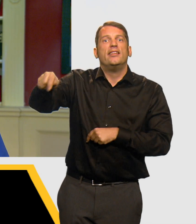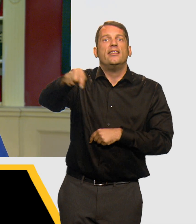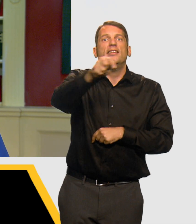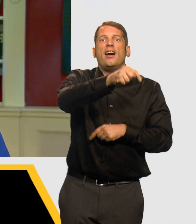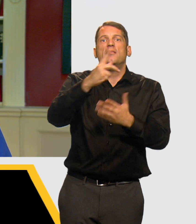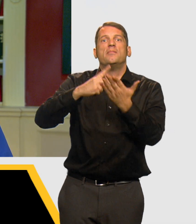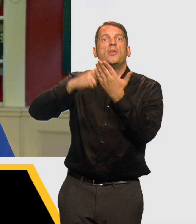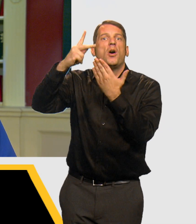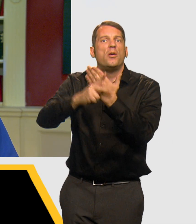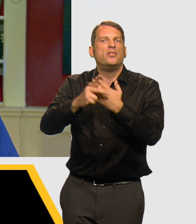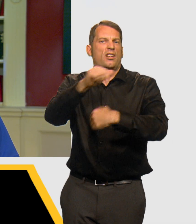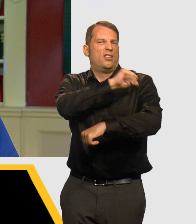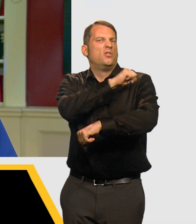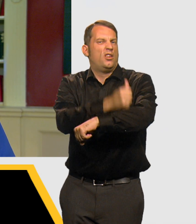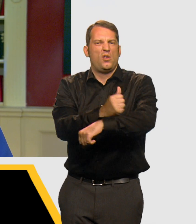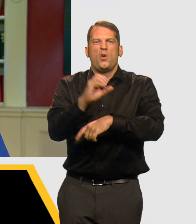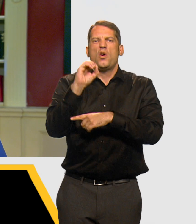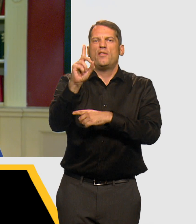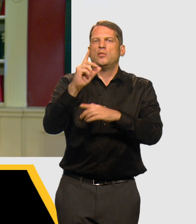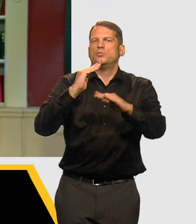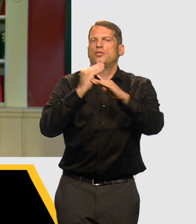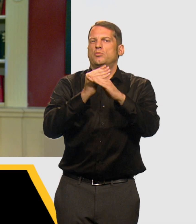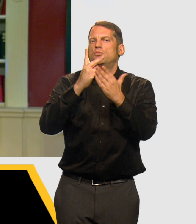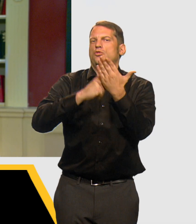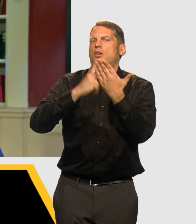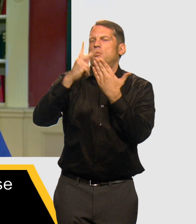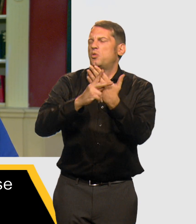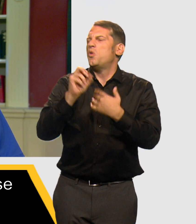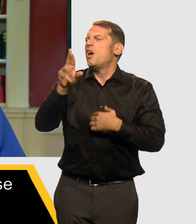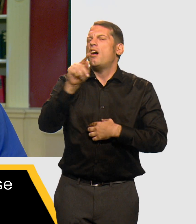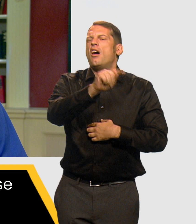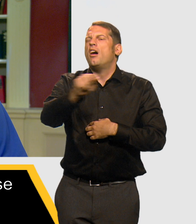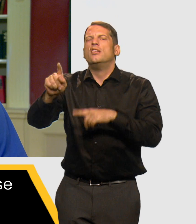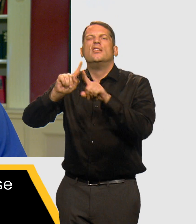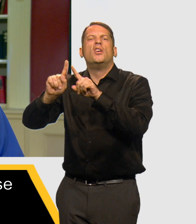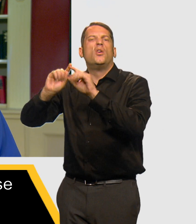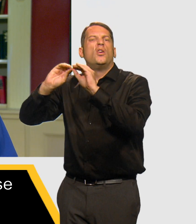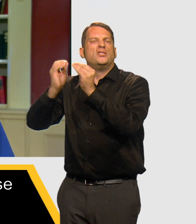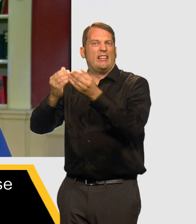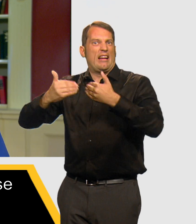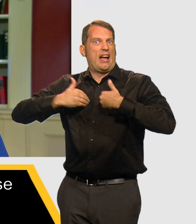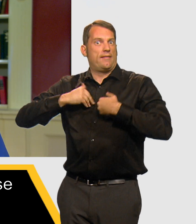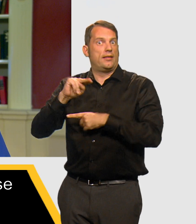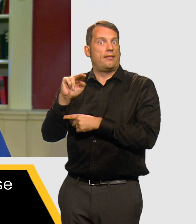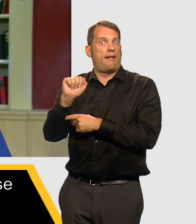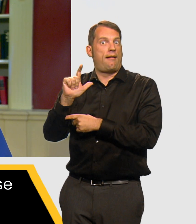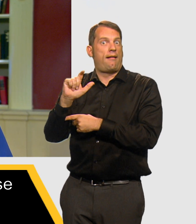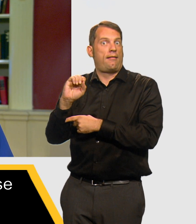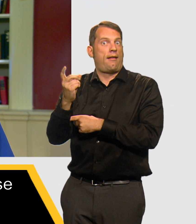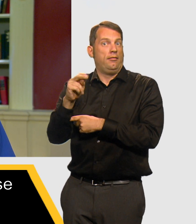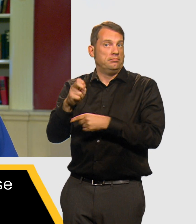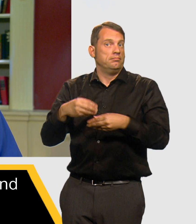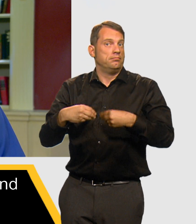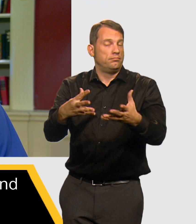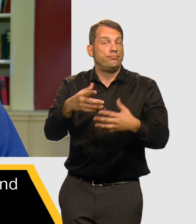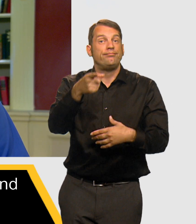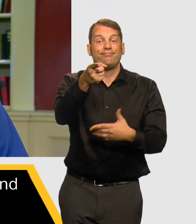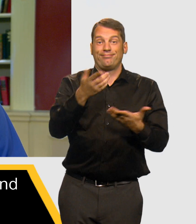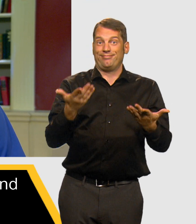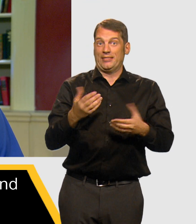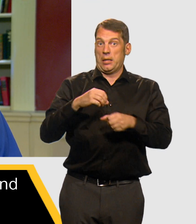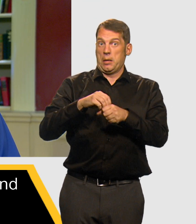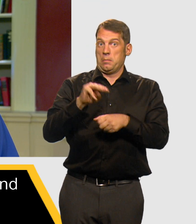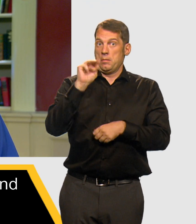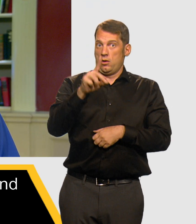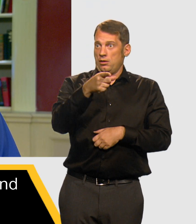You can obtain naloxone from an authorized overdose prevention program or entity that dispenses naloxone. Anyone in